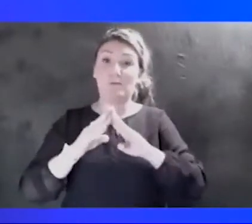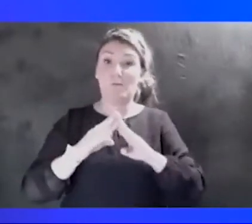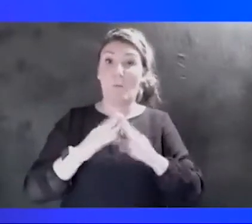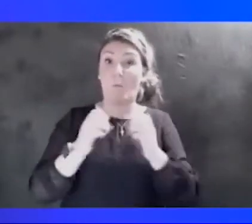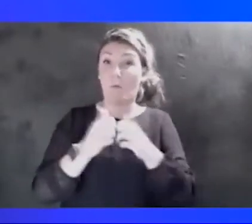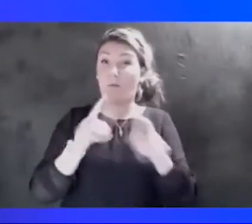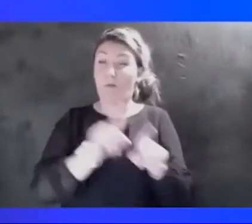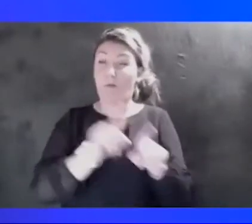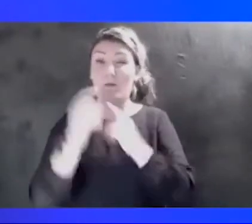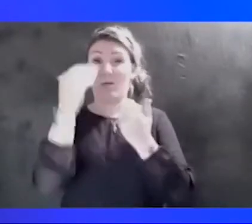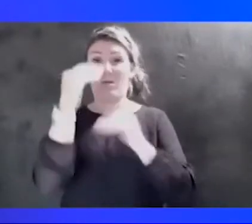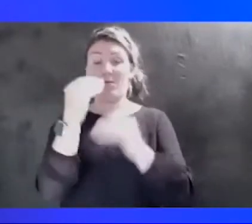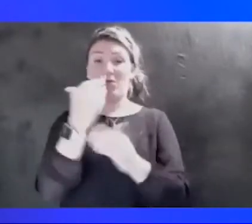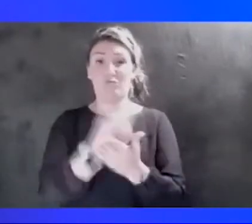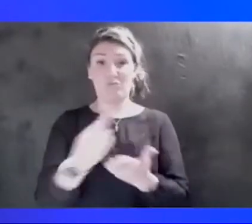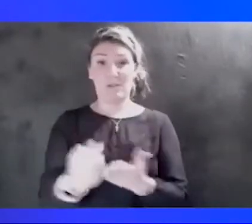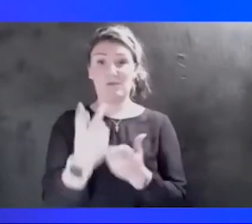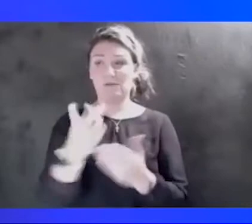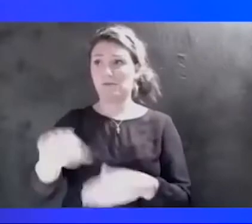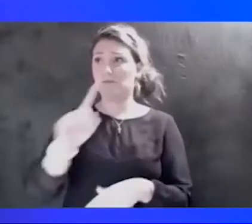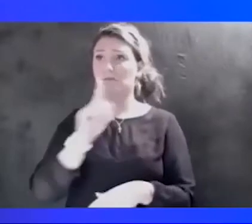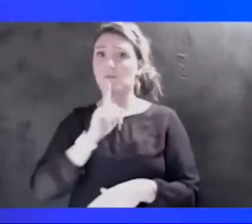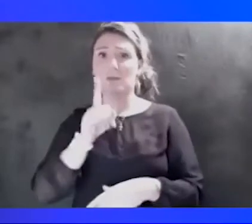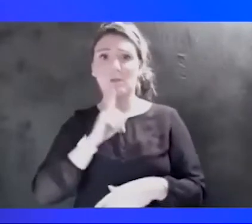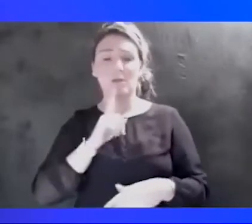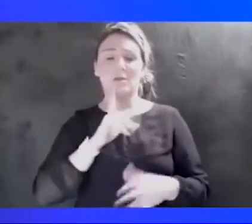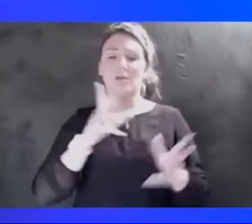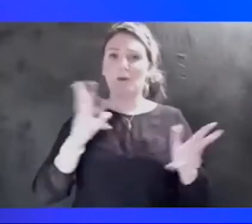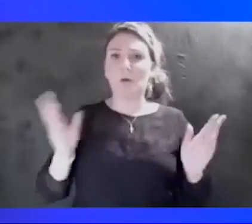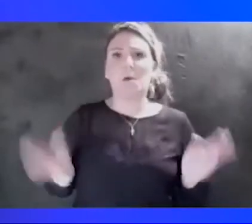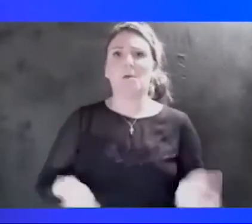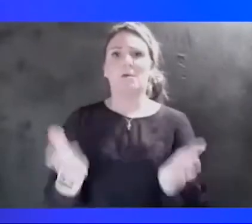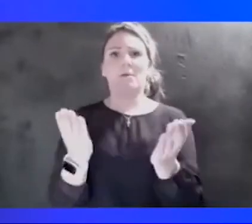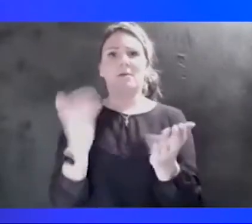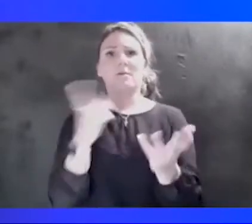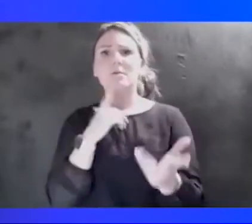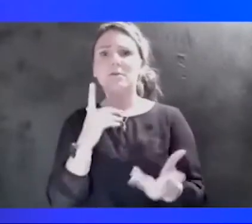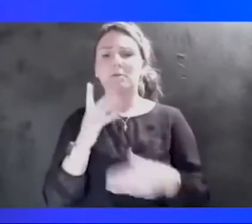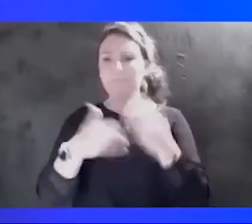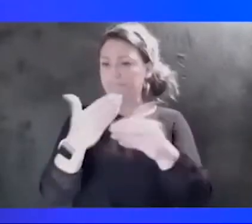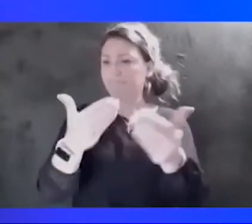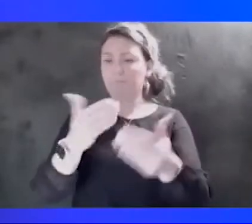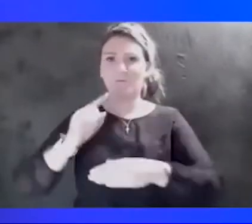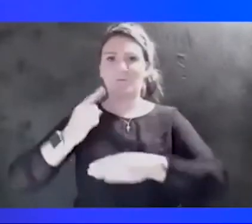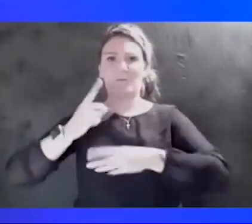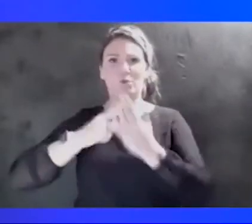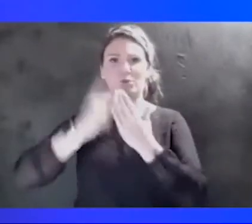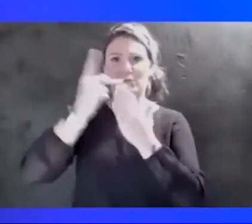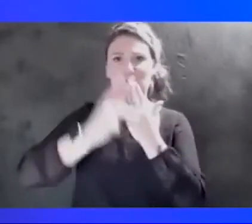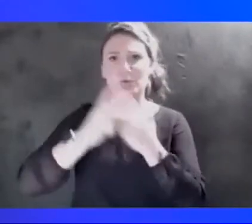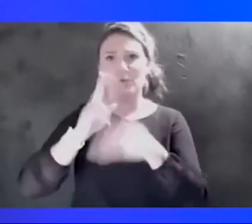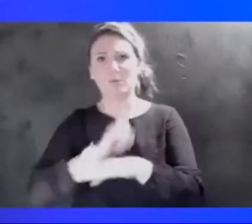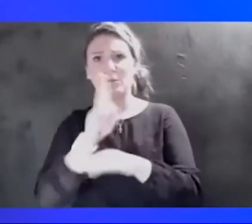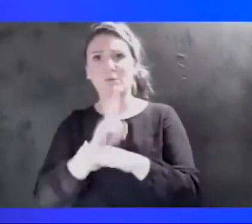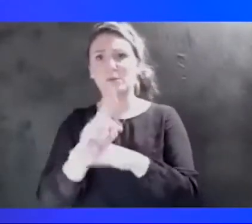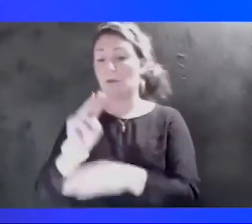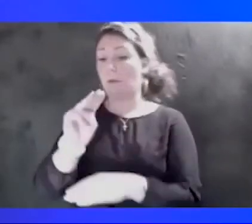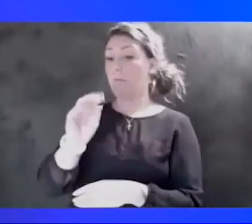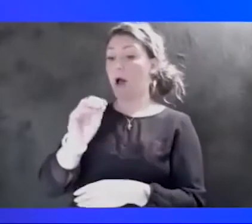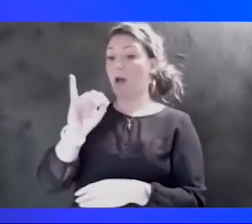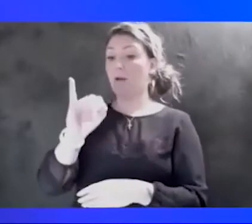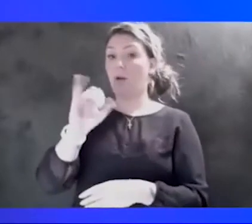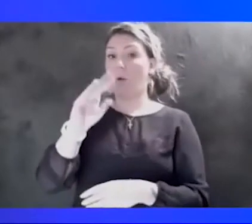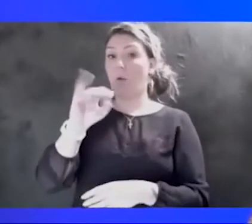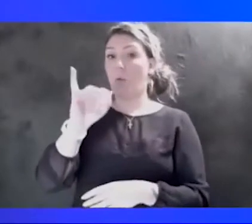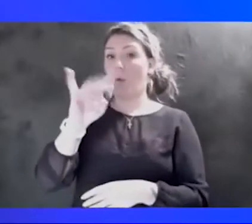were very aggressive about being some of the first programs to utilize the monoclonal antibody.